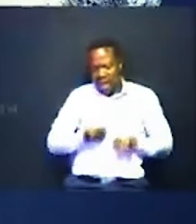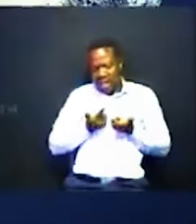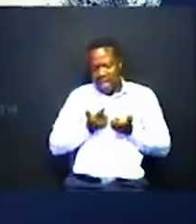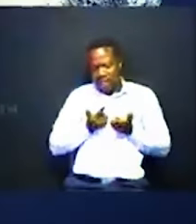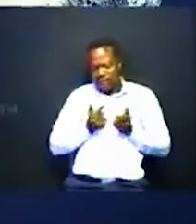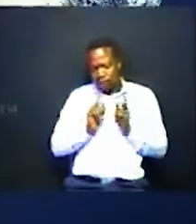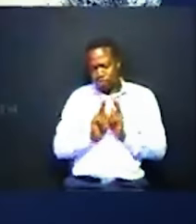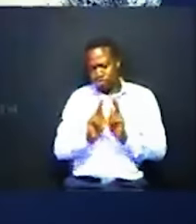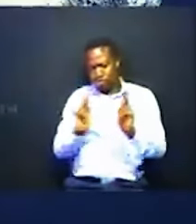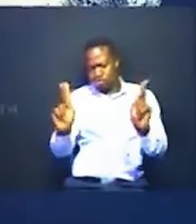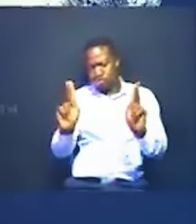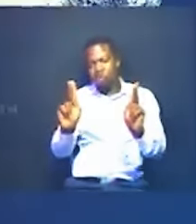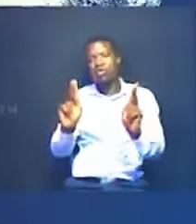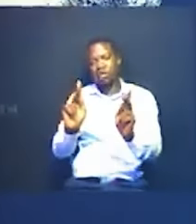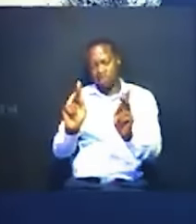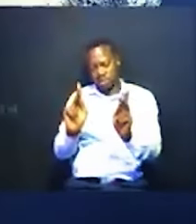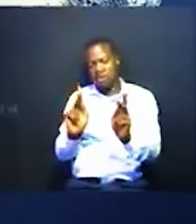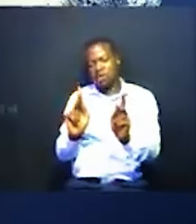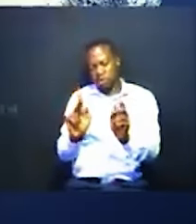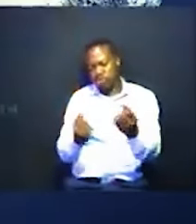action.